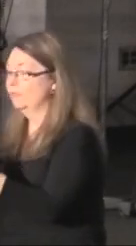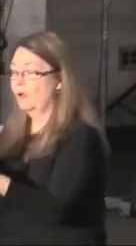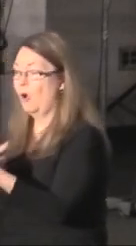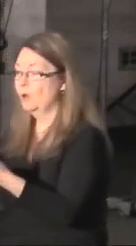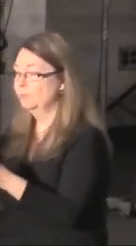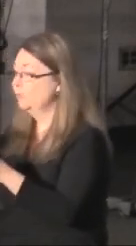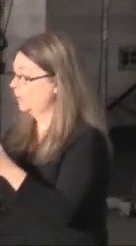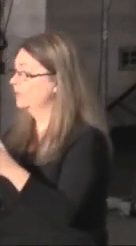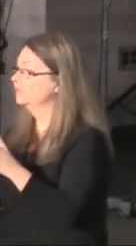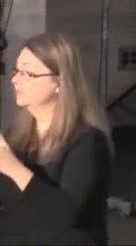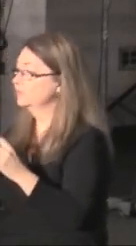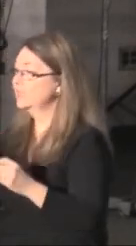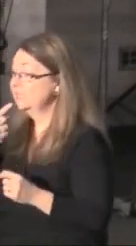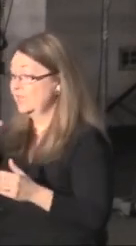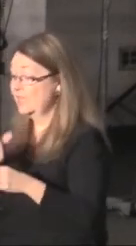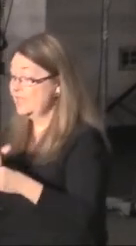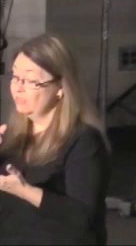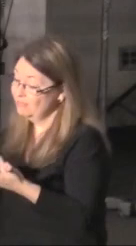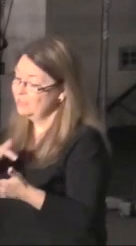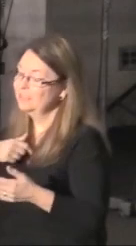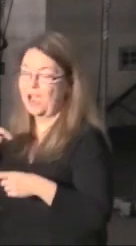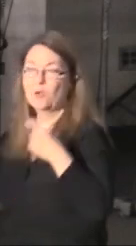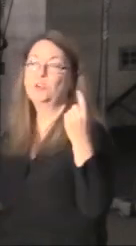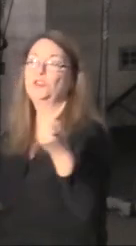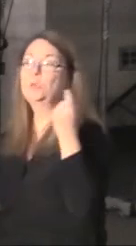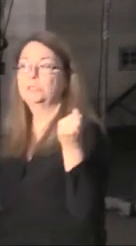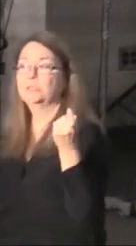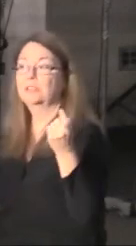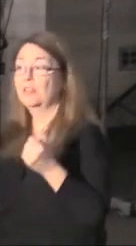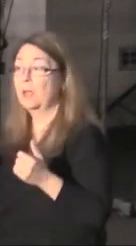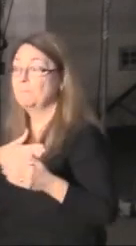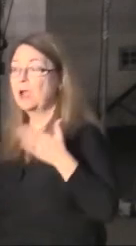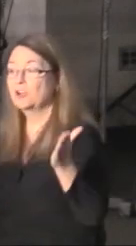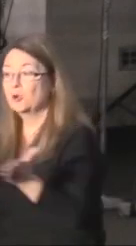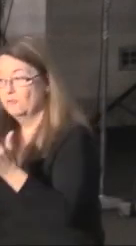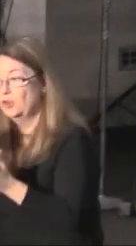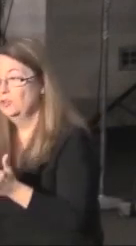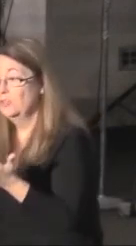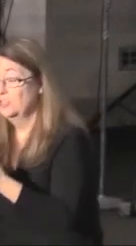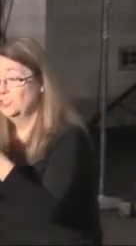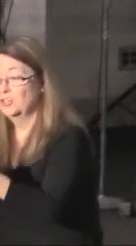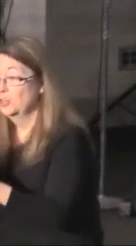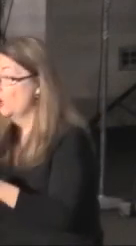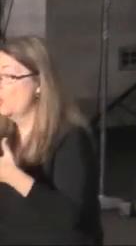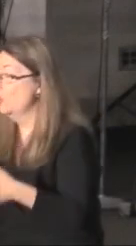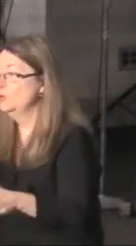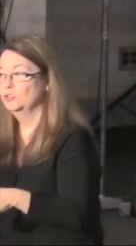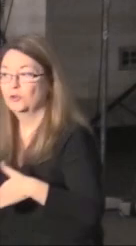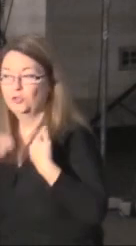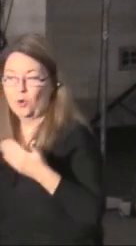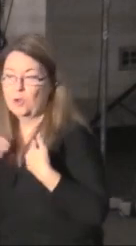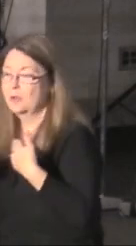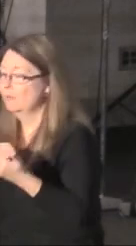perspective, and he was able to say this: in this I rejoice. And that's my encouragement to you this year, is to not to lose your joy,